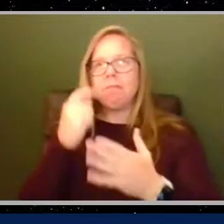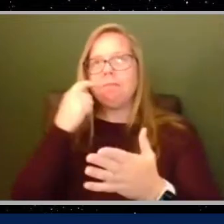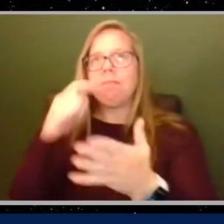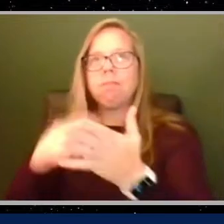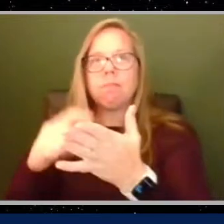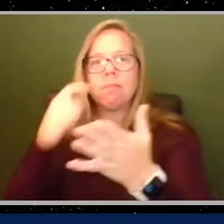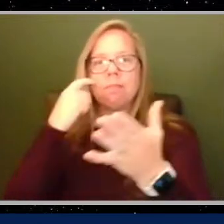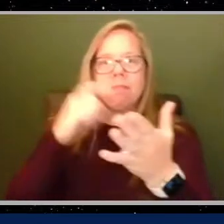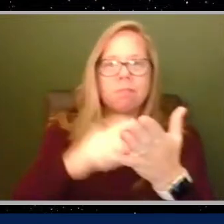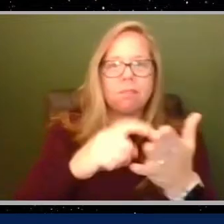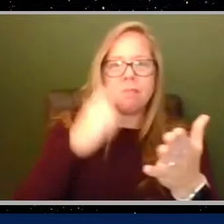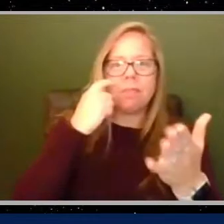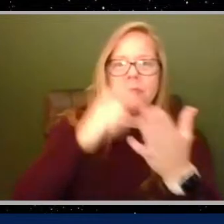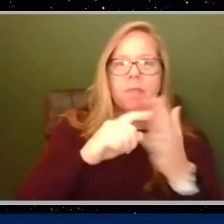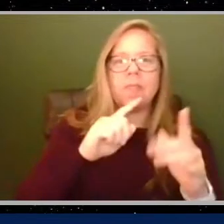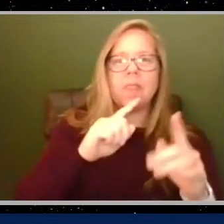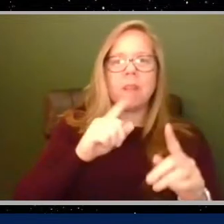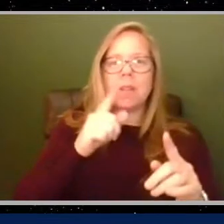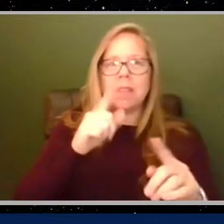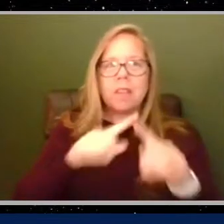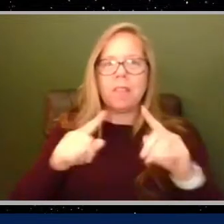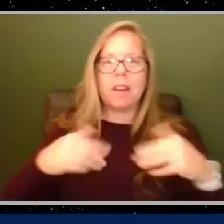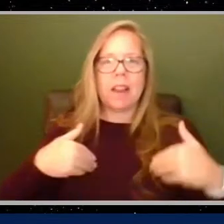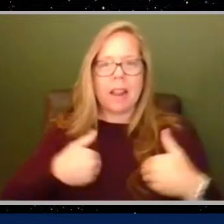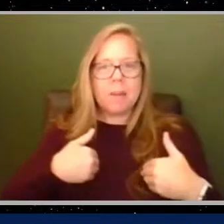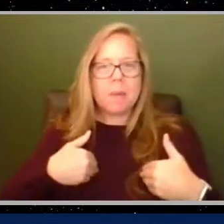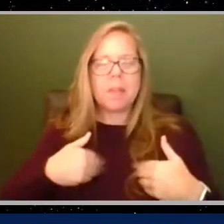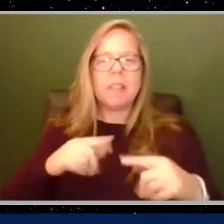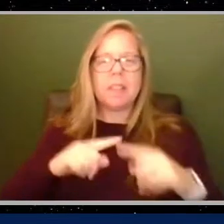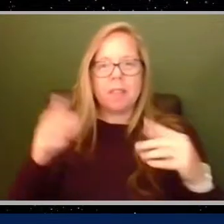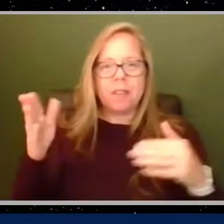Oh, okay. Yeah. Actually,